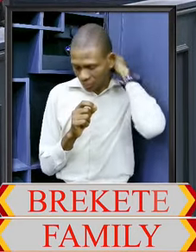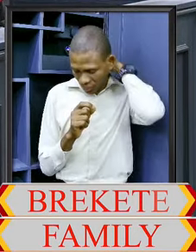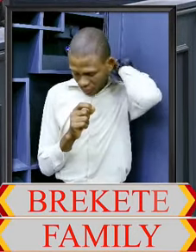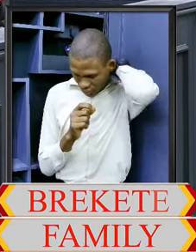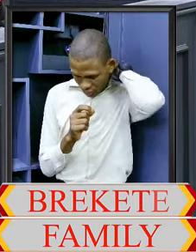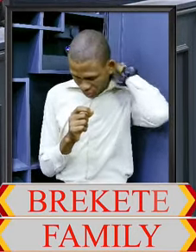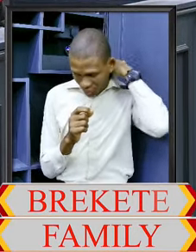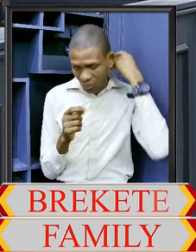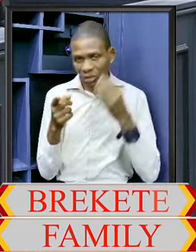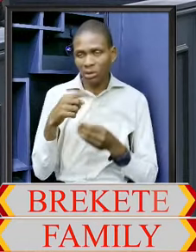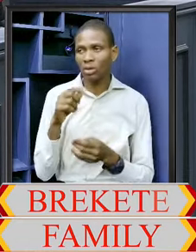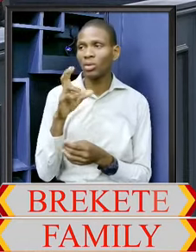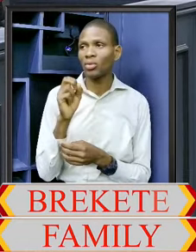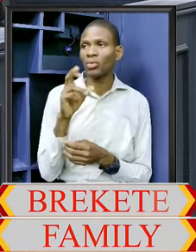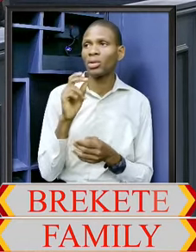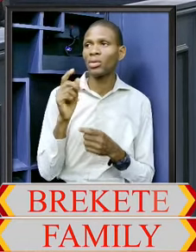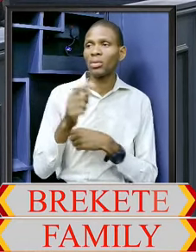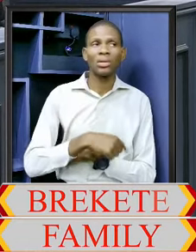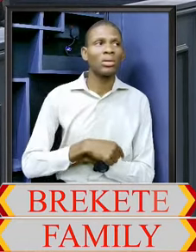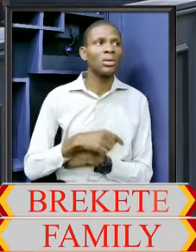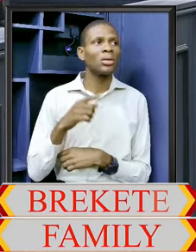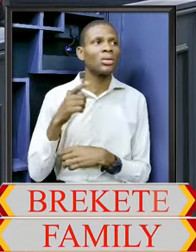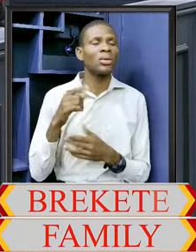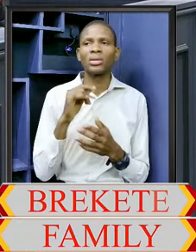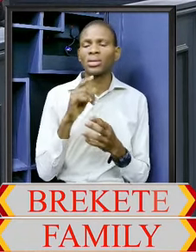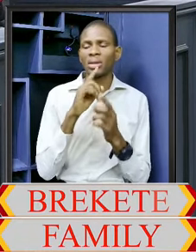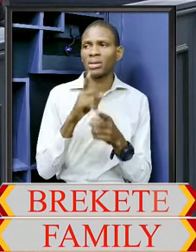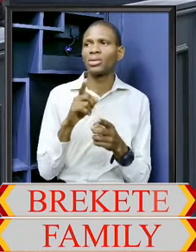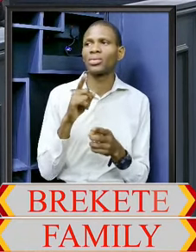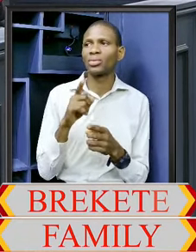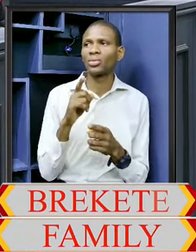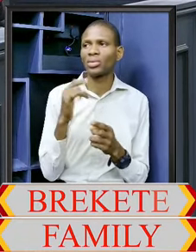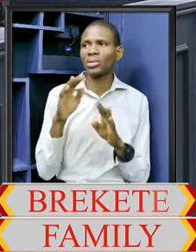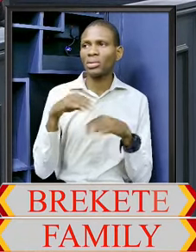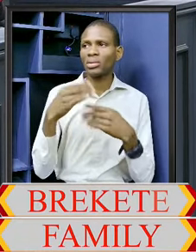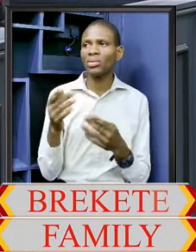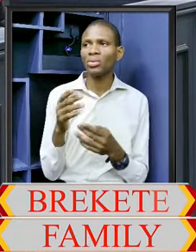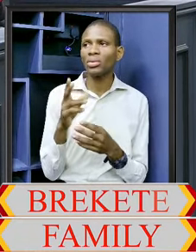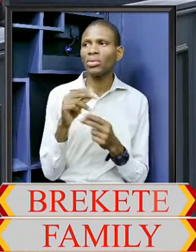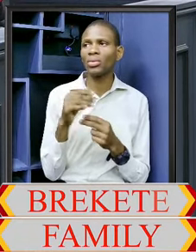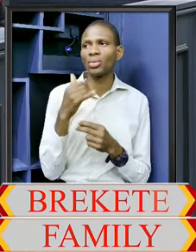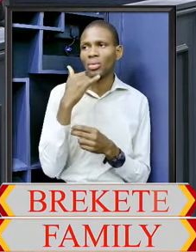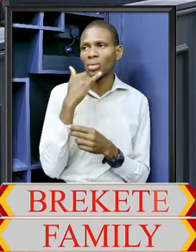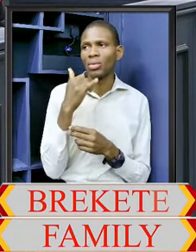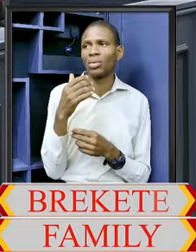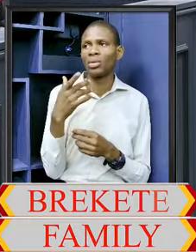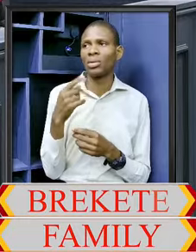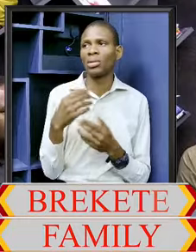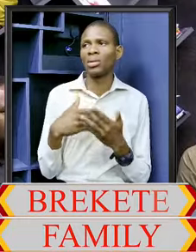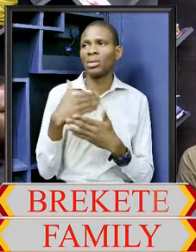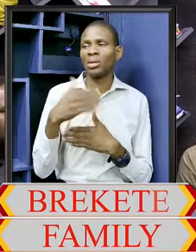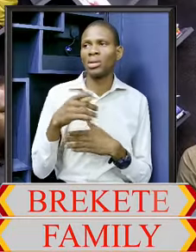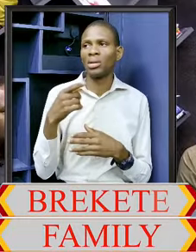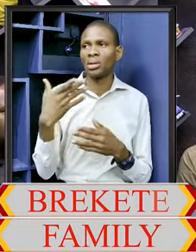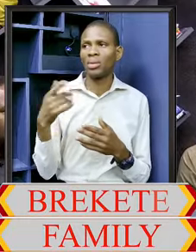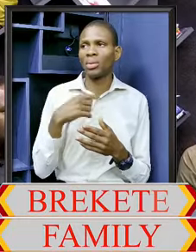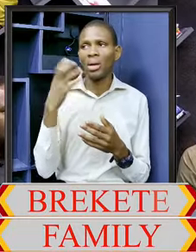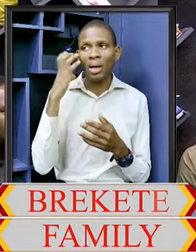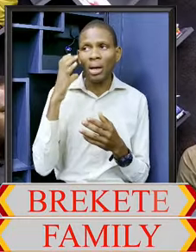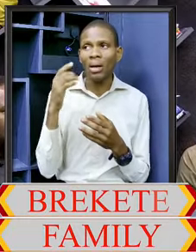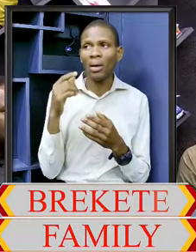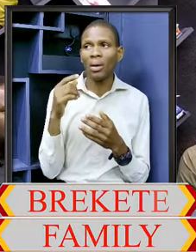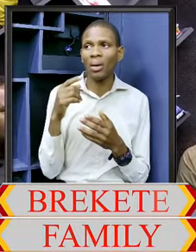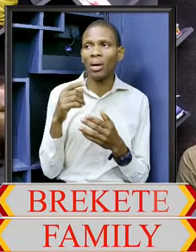about 12 days now, sir. What thing be the response where they're given? No telephone call, nothing. The next thing we had is